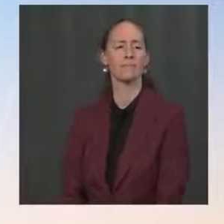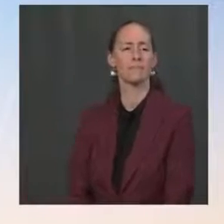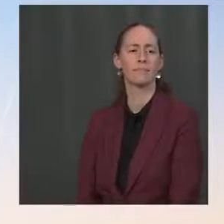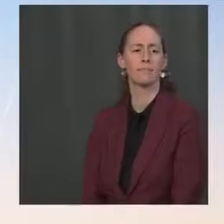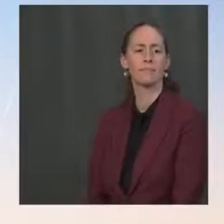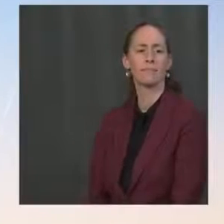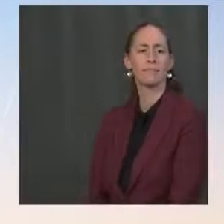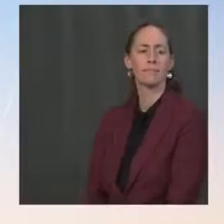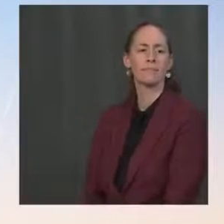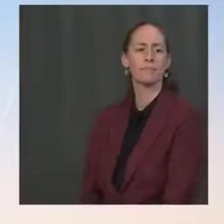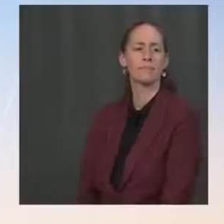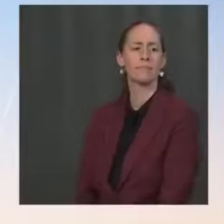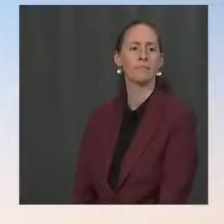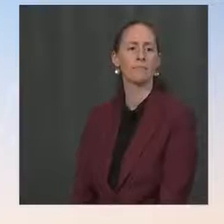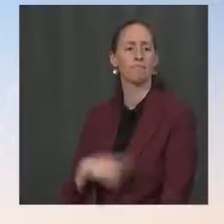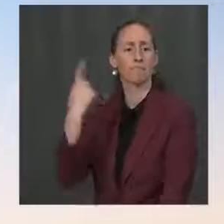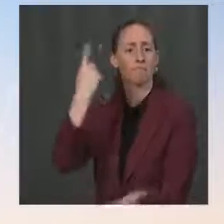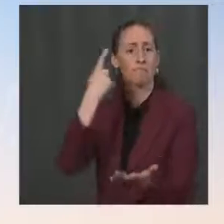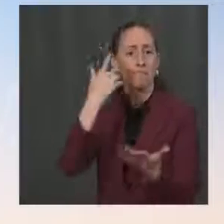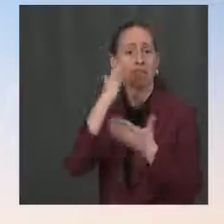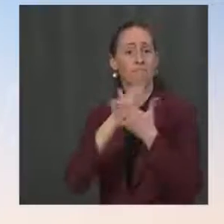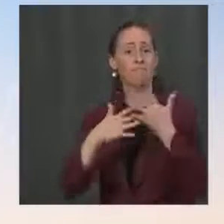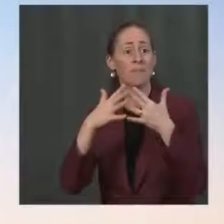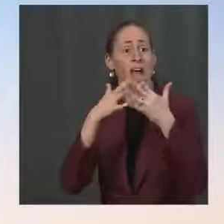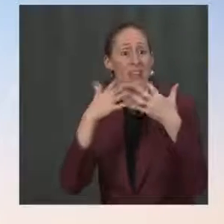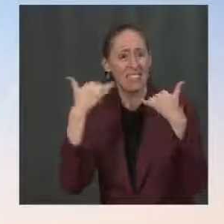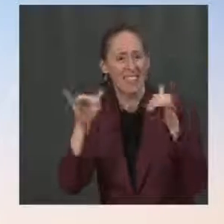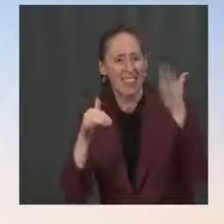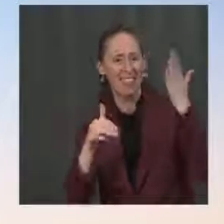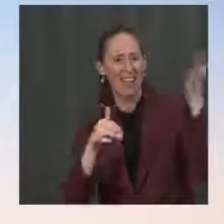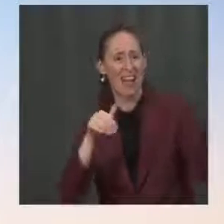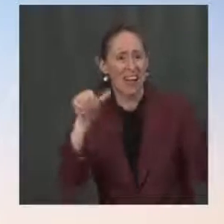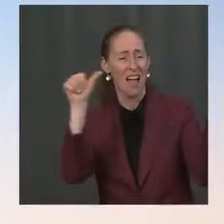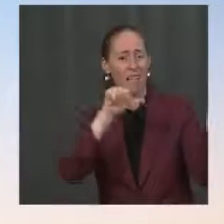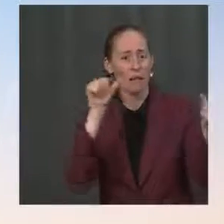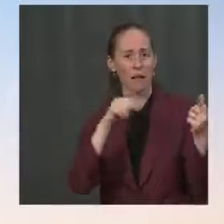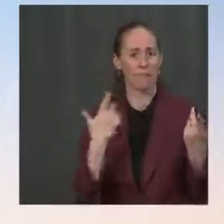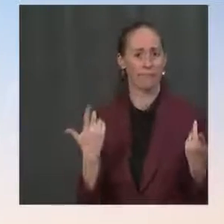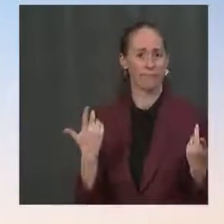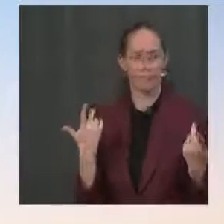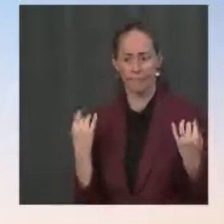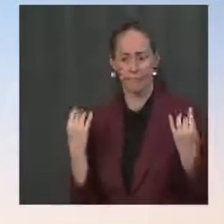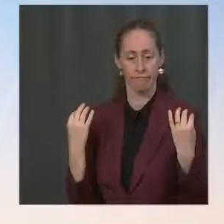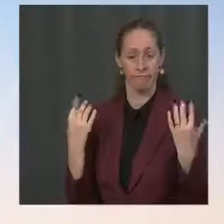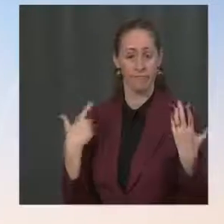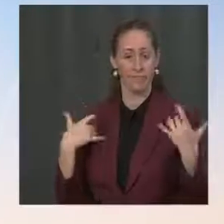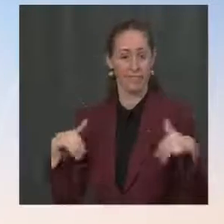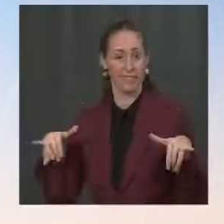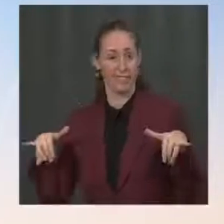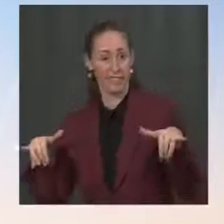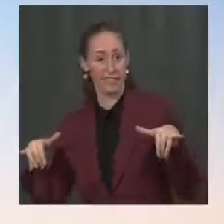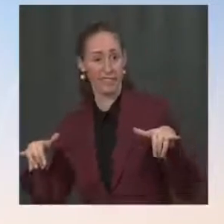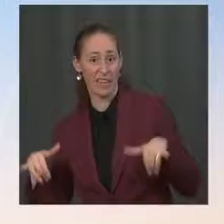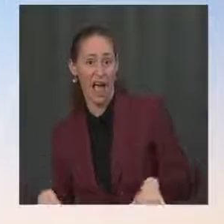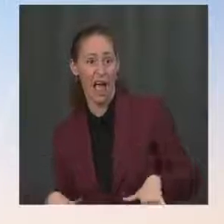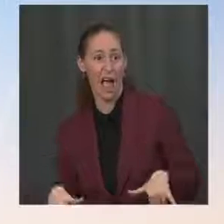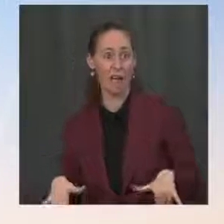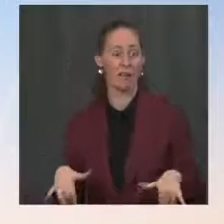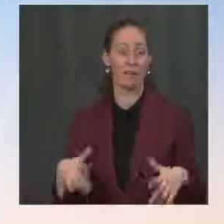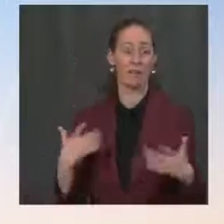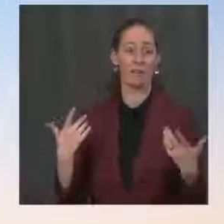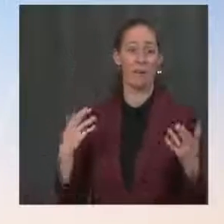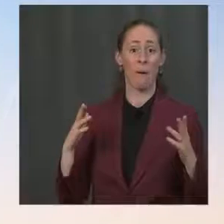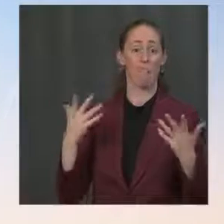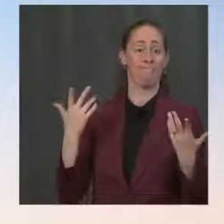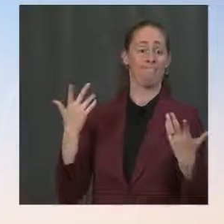Afghan allies still in Afghanistan are facing two choices. Either they stay where they are and risk being hunted down by the Taliban, or